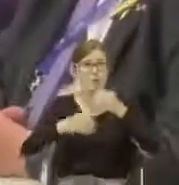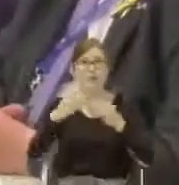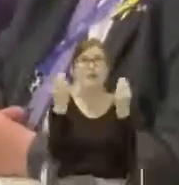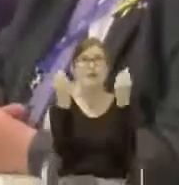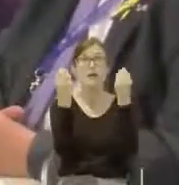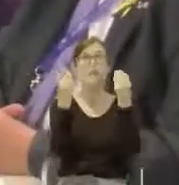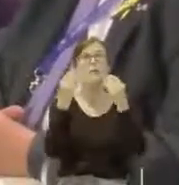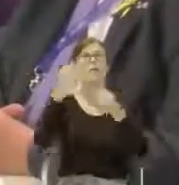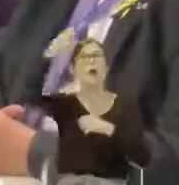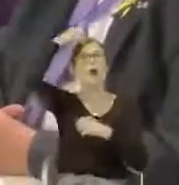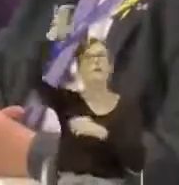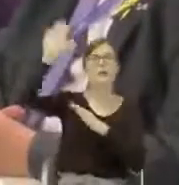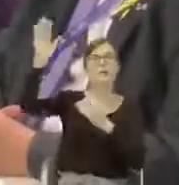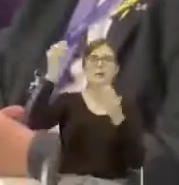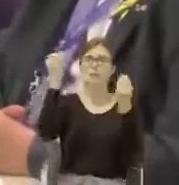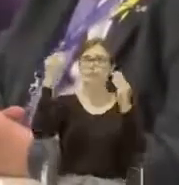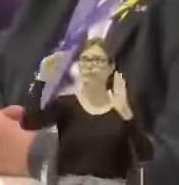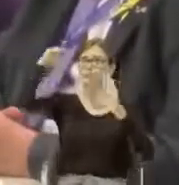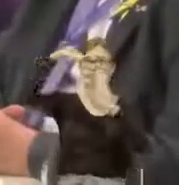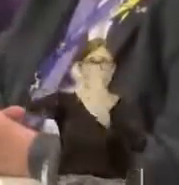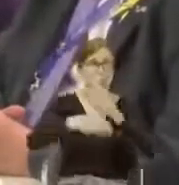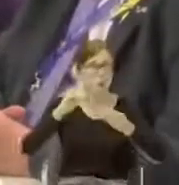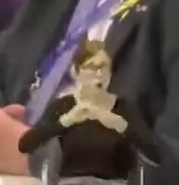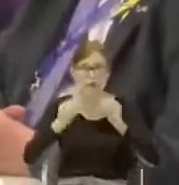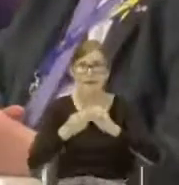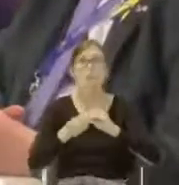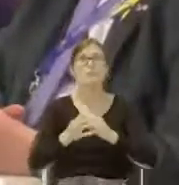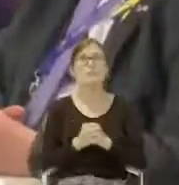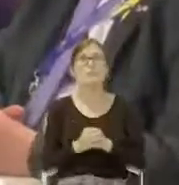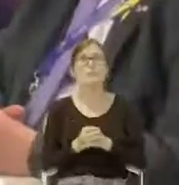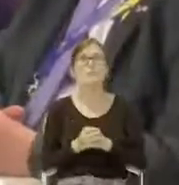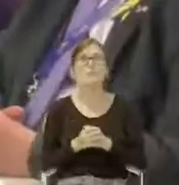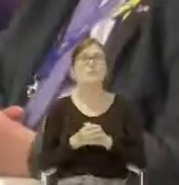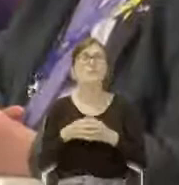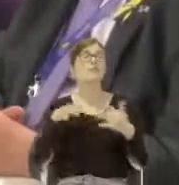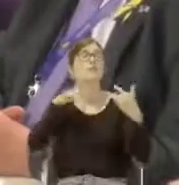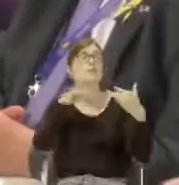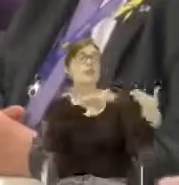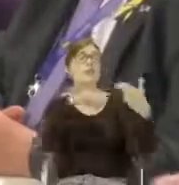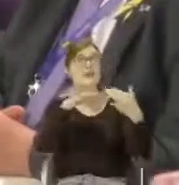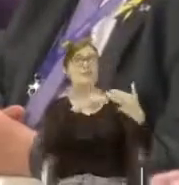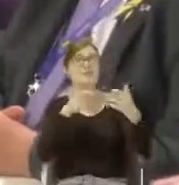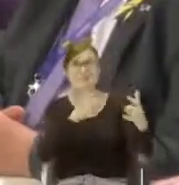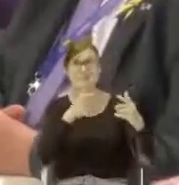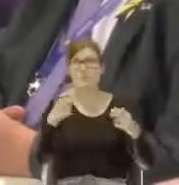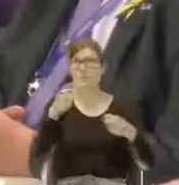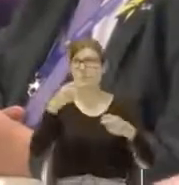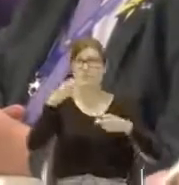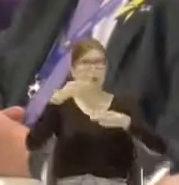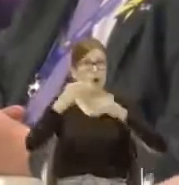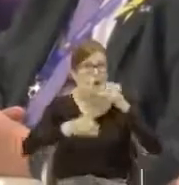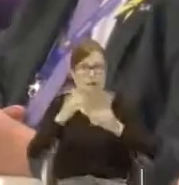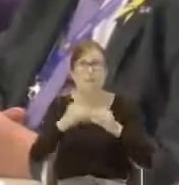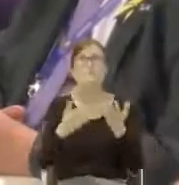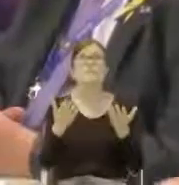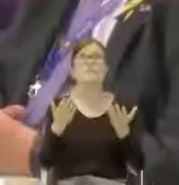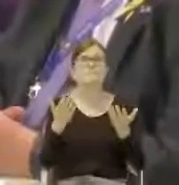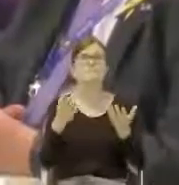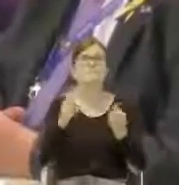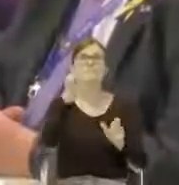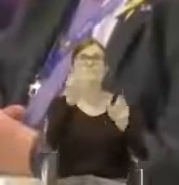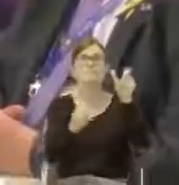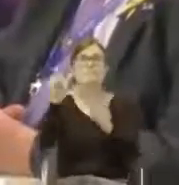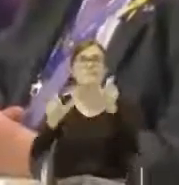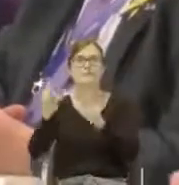which has led to unimaginable displacement and suffering. The latest UNHCR Global Trends report tells